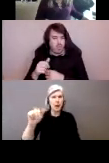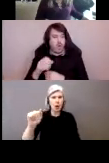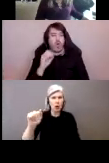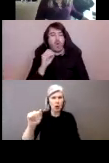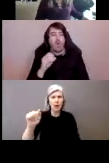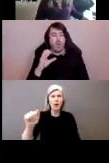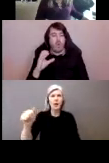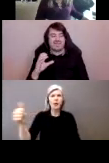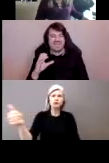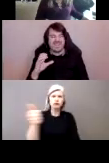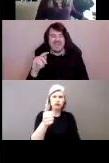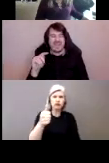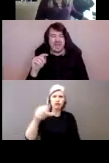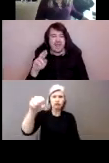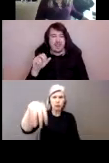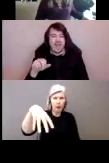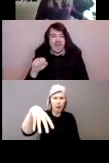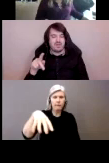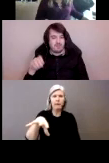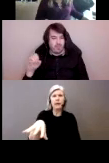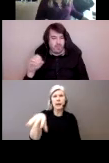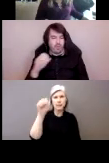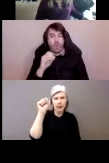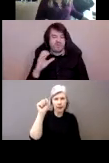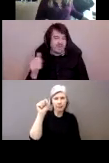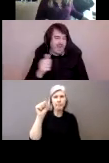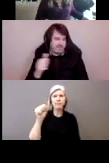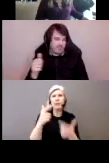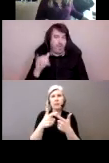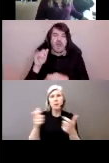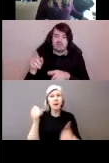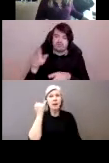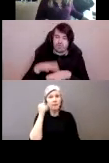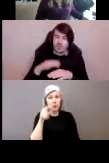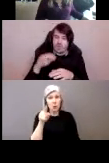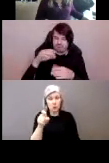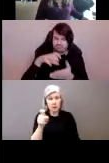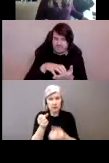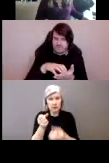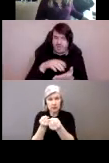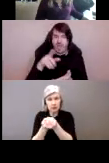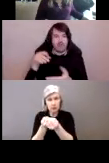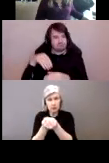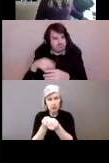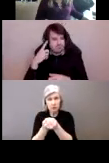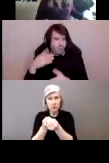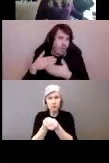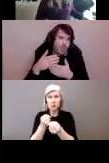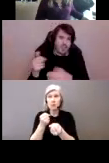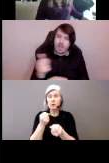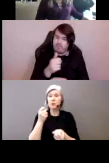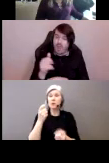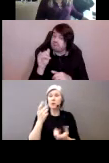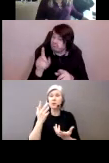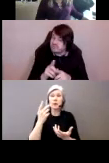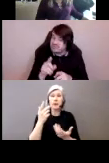paratranspo. If you require assistance to arrange transportation, that is available, and we ask that you let us